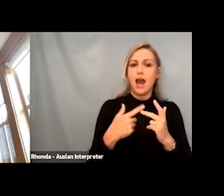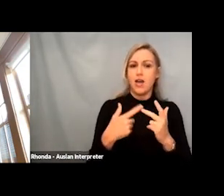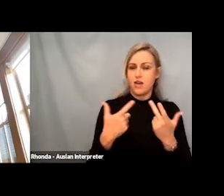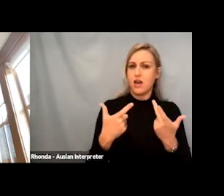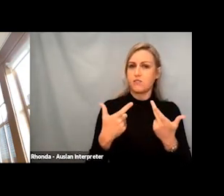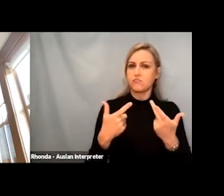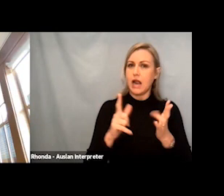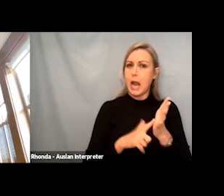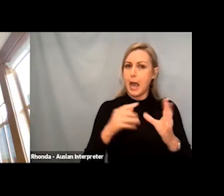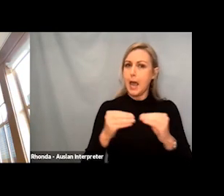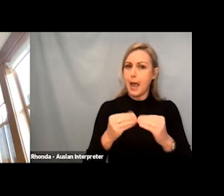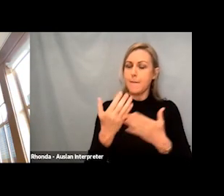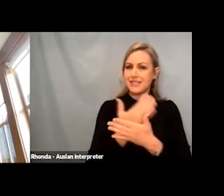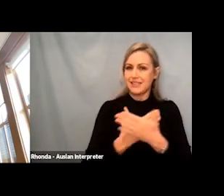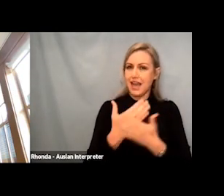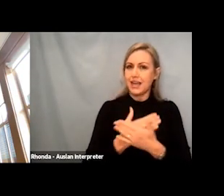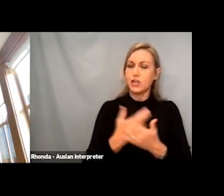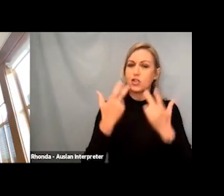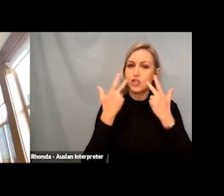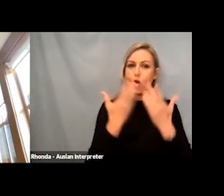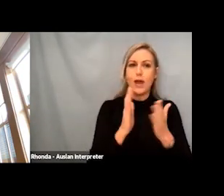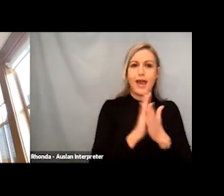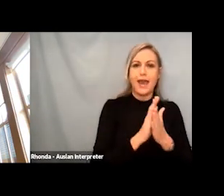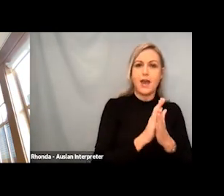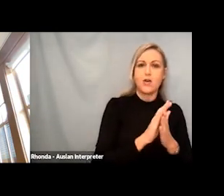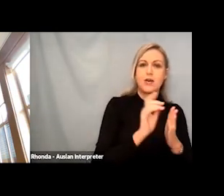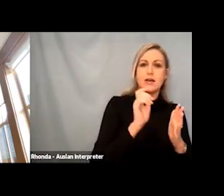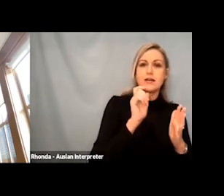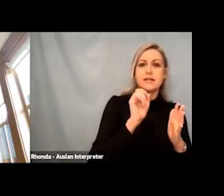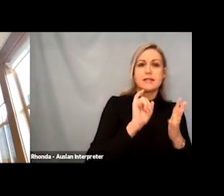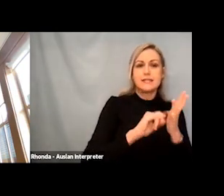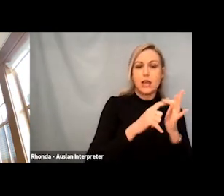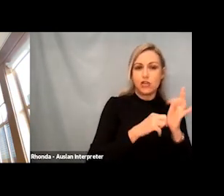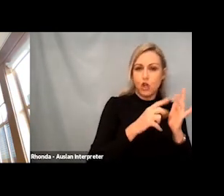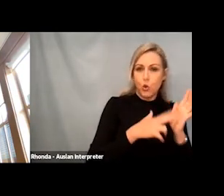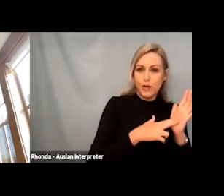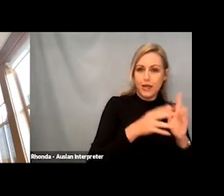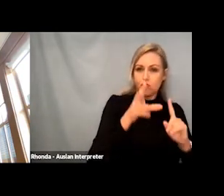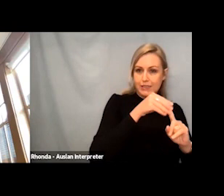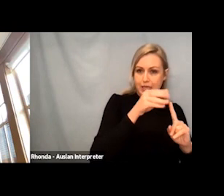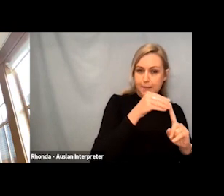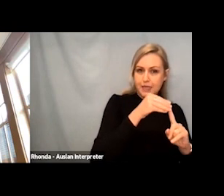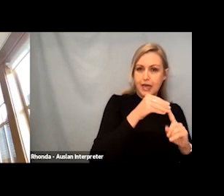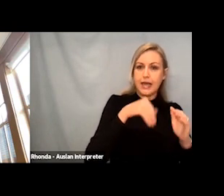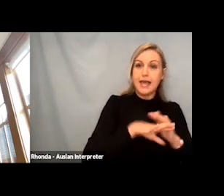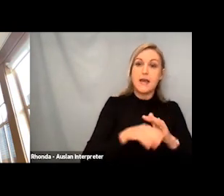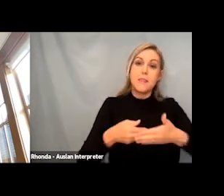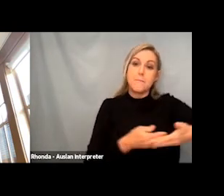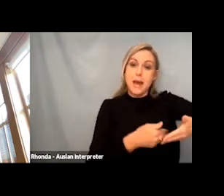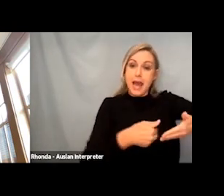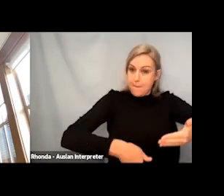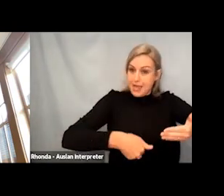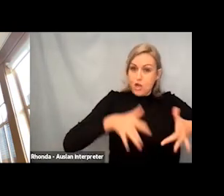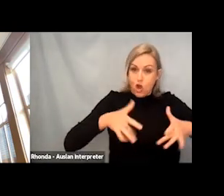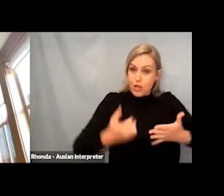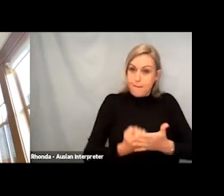Planck, which has found an association between serotonin 2A receptor signaling in the embryo brain and